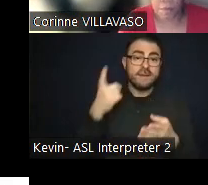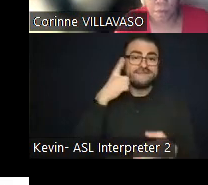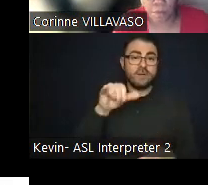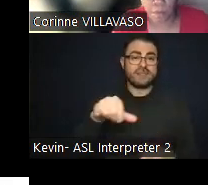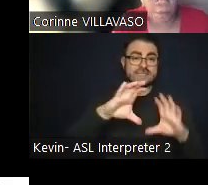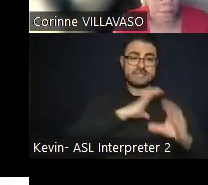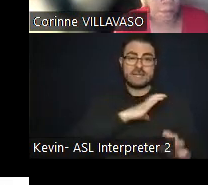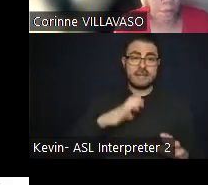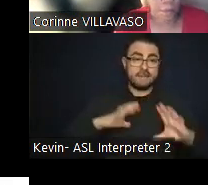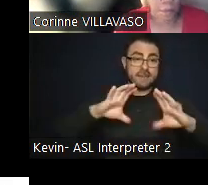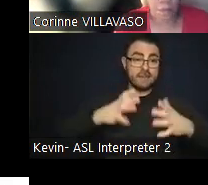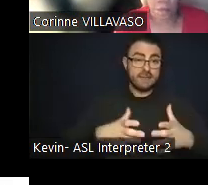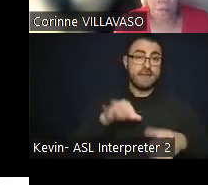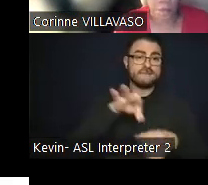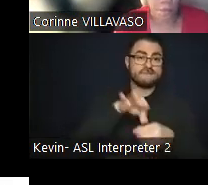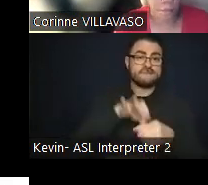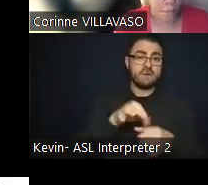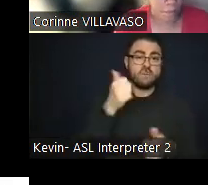appointment.